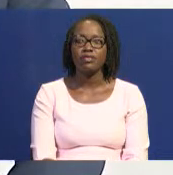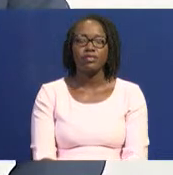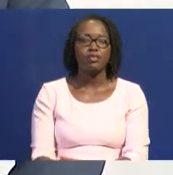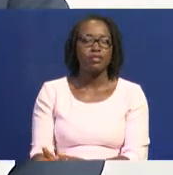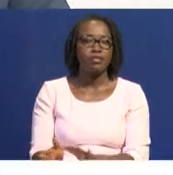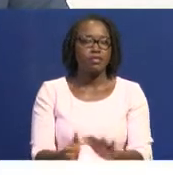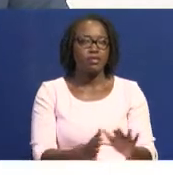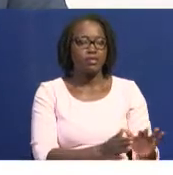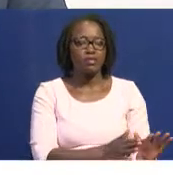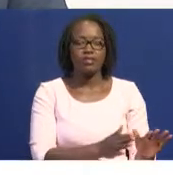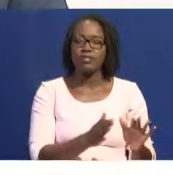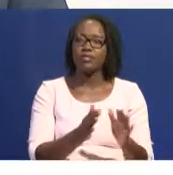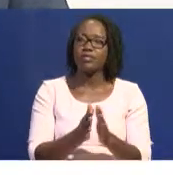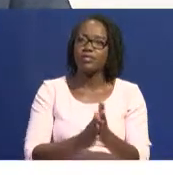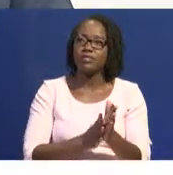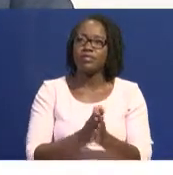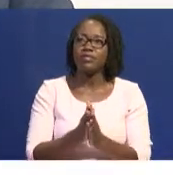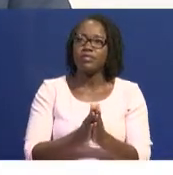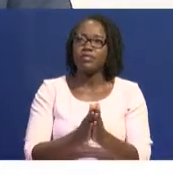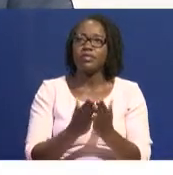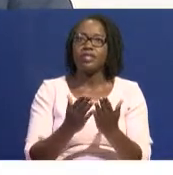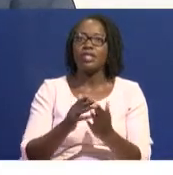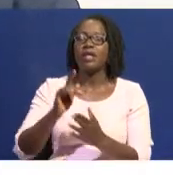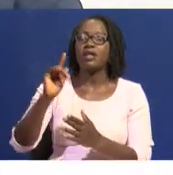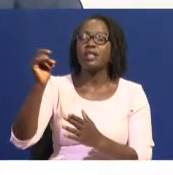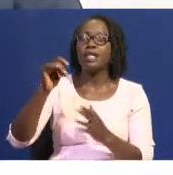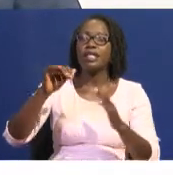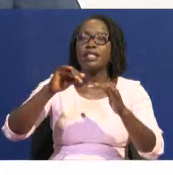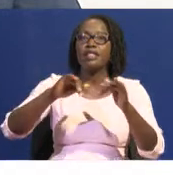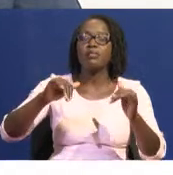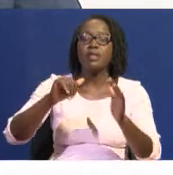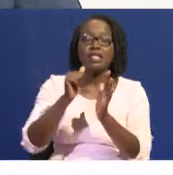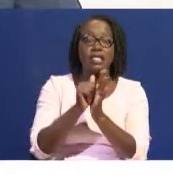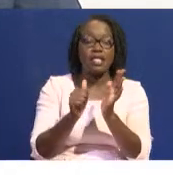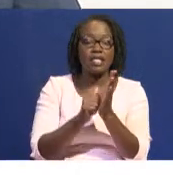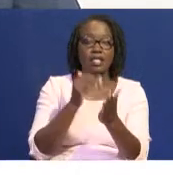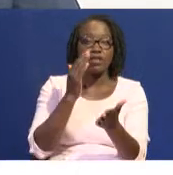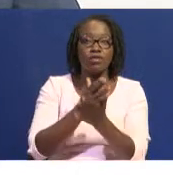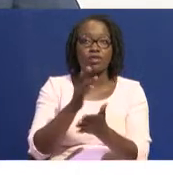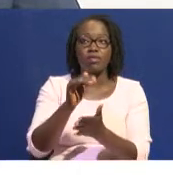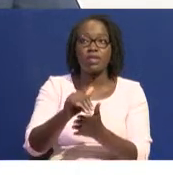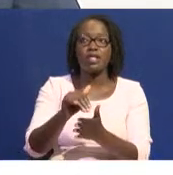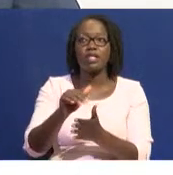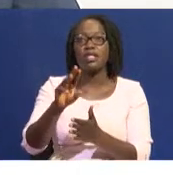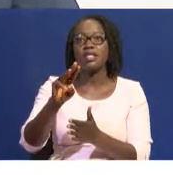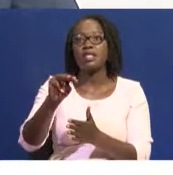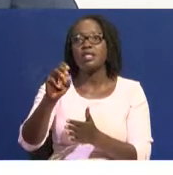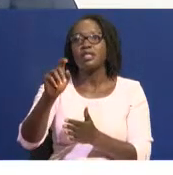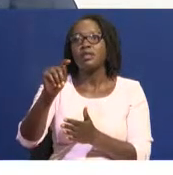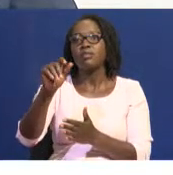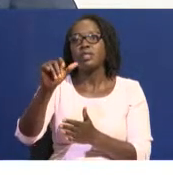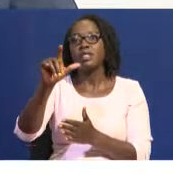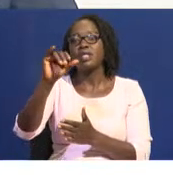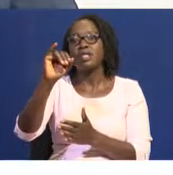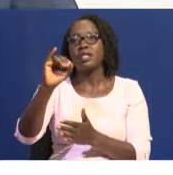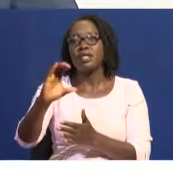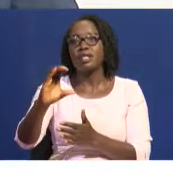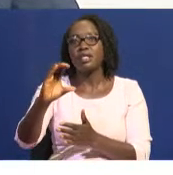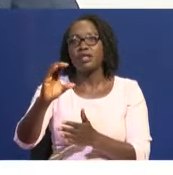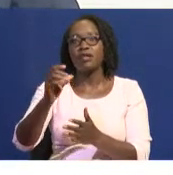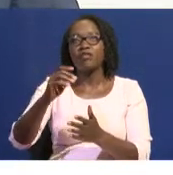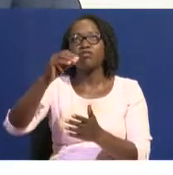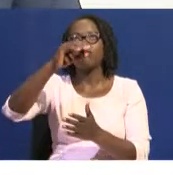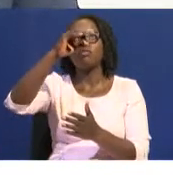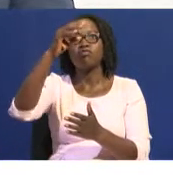And away from the New Year festivities, the Kenya Space Agency has confirmed that the metallic ring object that fell from the skies